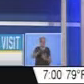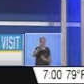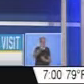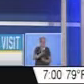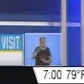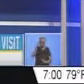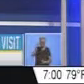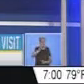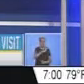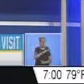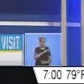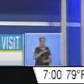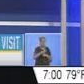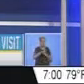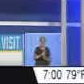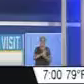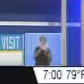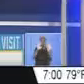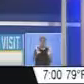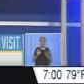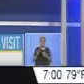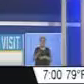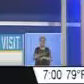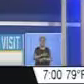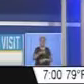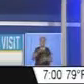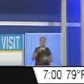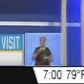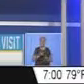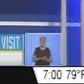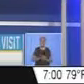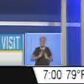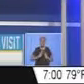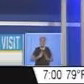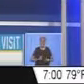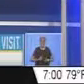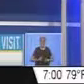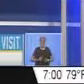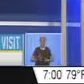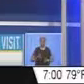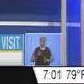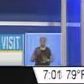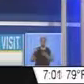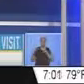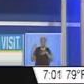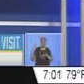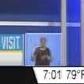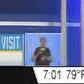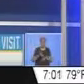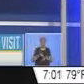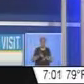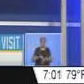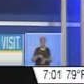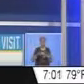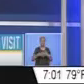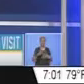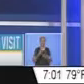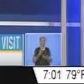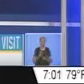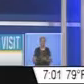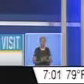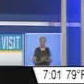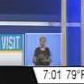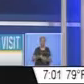Dr. Hubert Minnis making it clear today that relief and recovery efforts on Abaco and Grand Bahama are progressing well. The Prime Minister held a